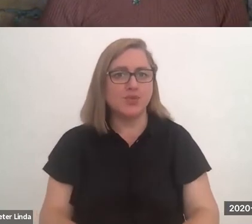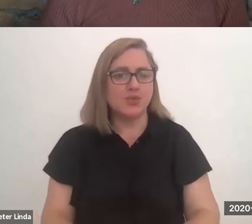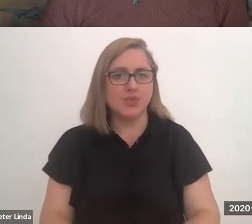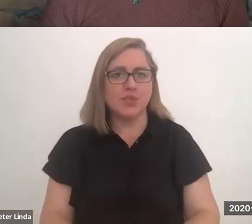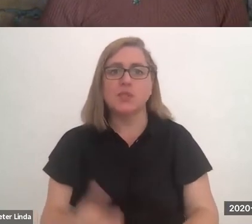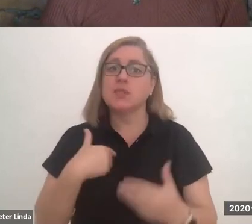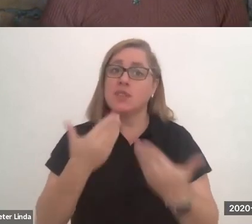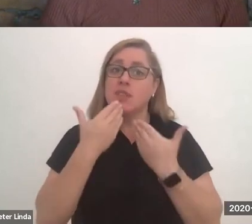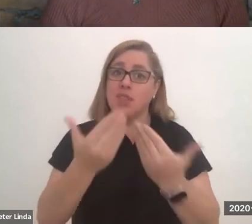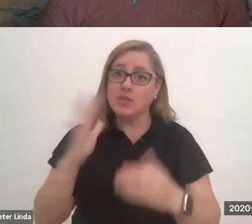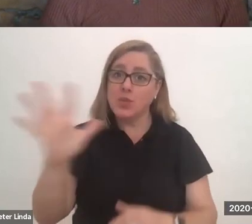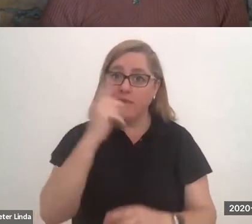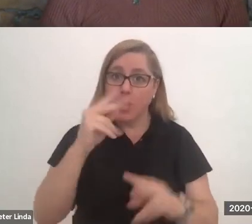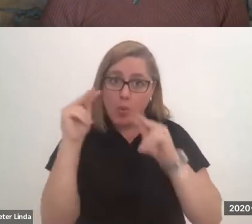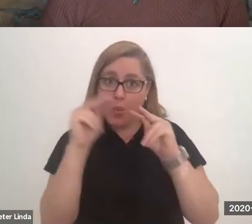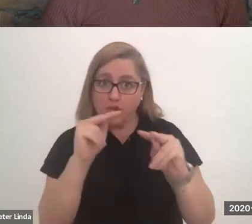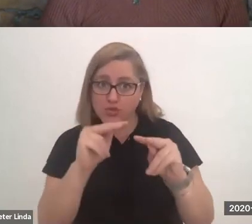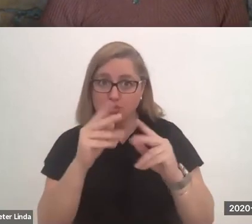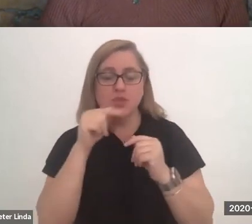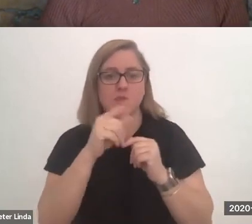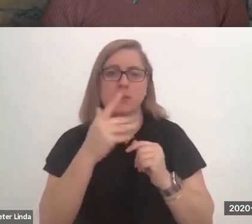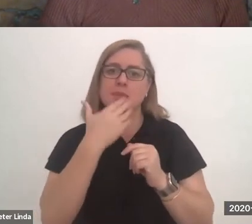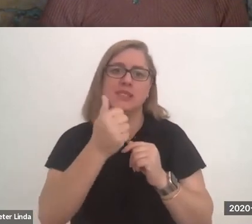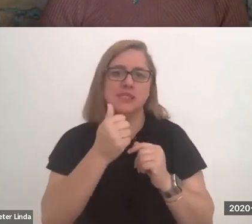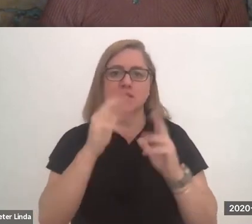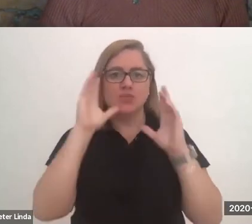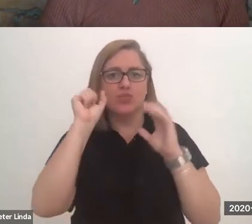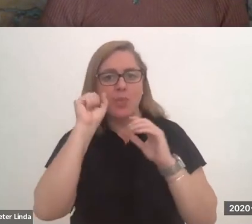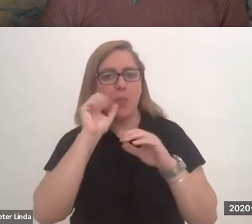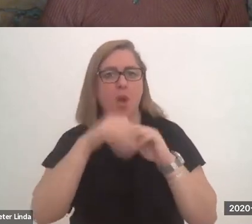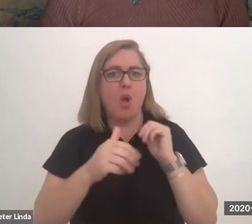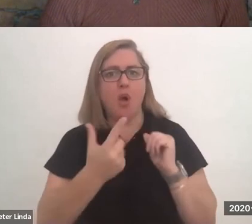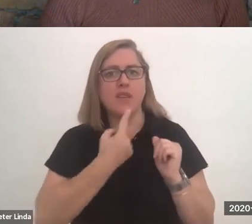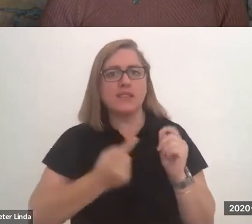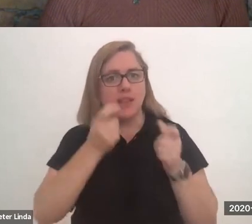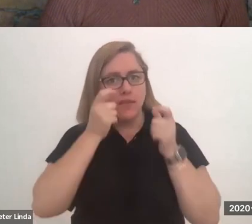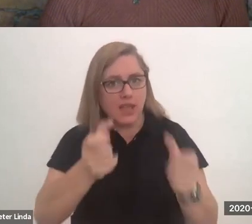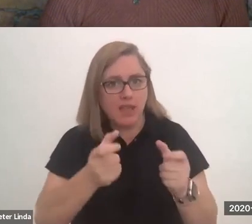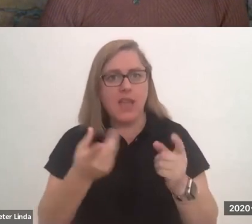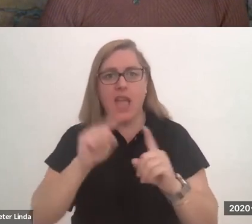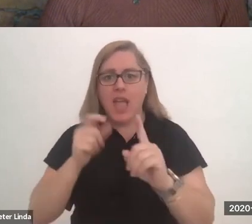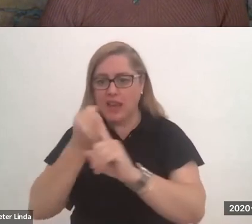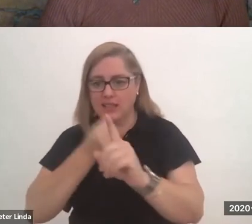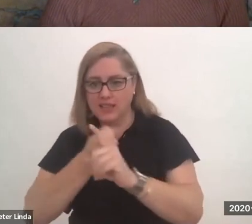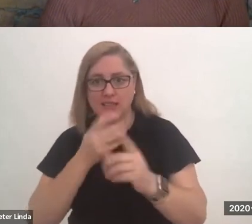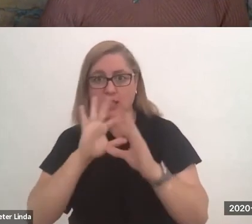Thank you to everyone watching. Please remember that self-care and activism, these two things are not mutually